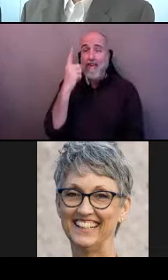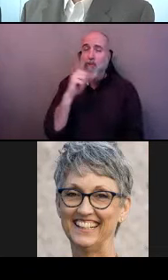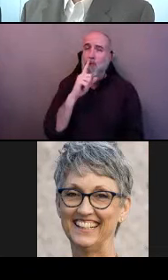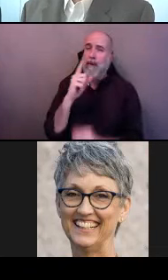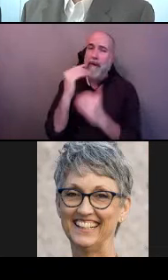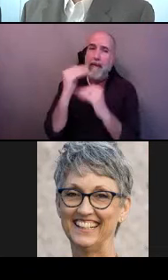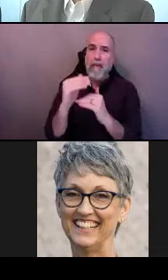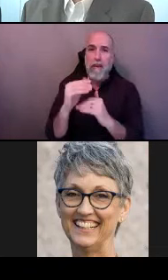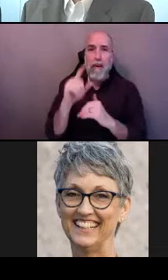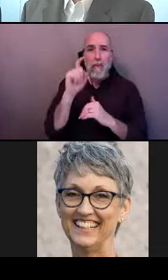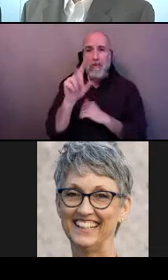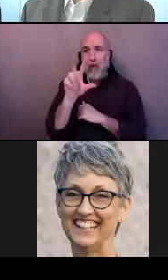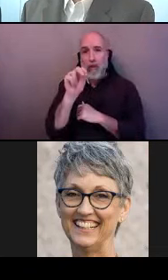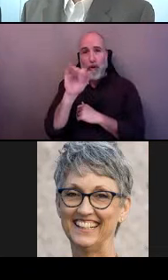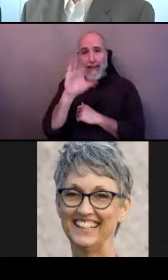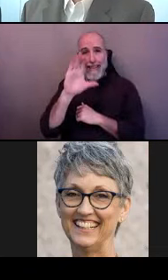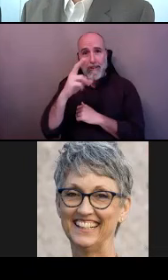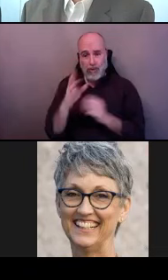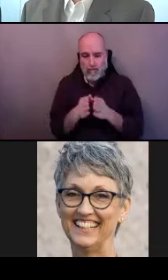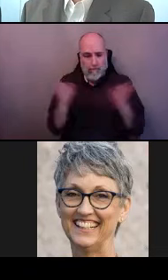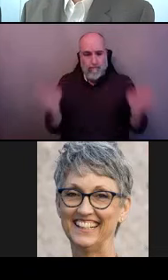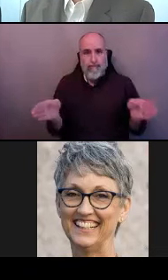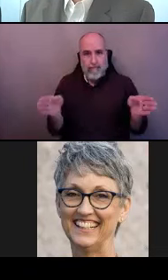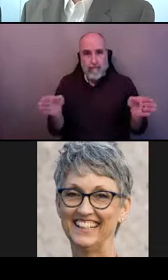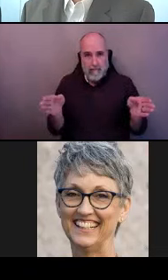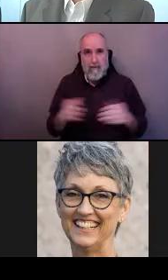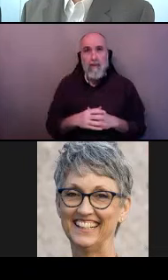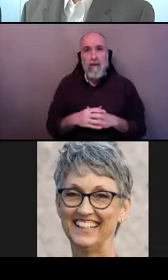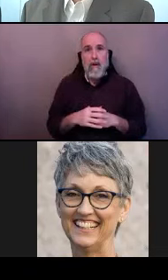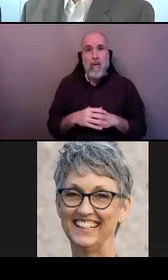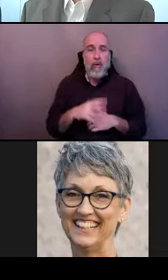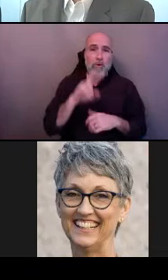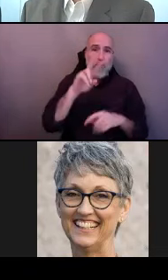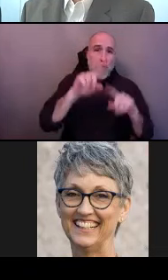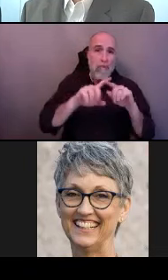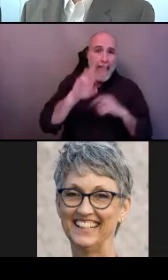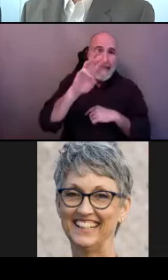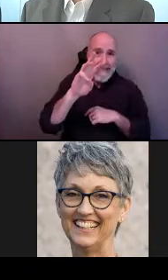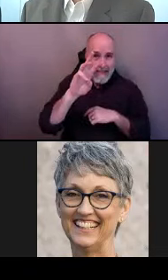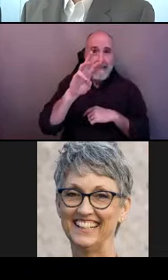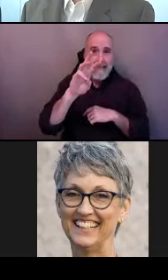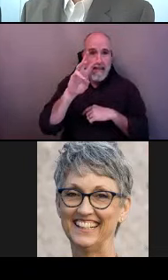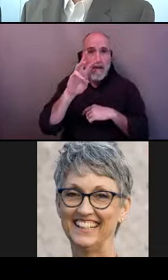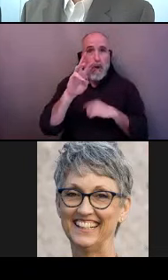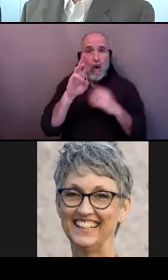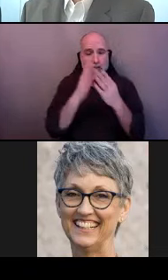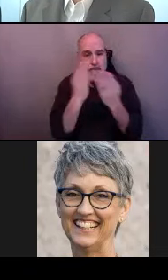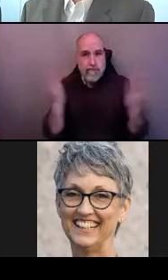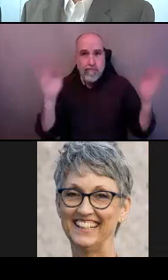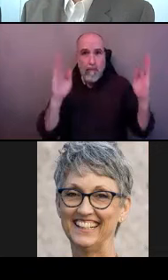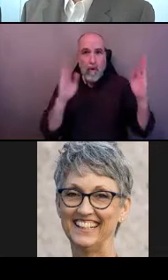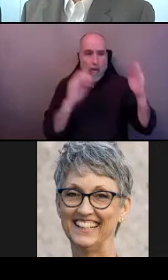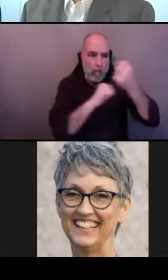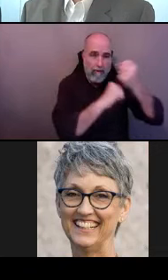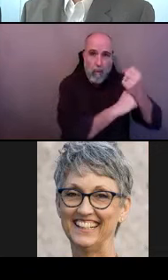a 30-inch clear opening with 2x6 minimum lateral force wall reinforcement at